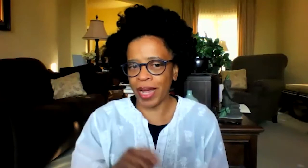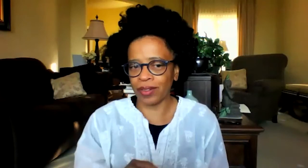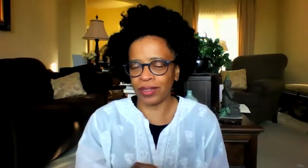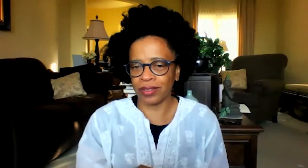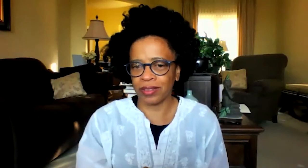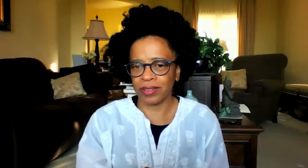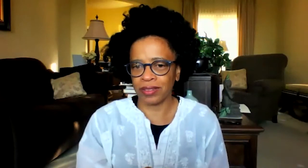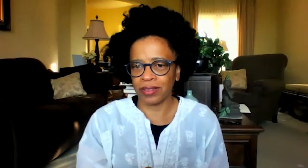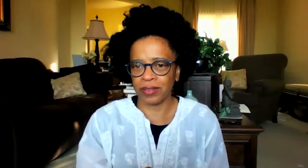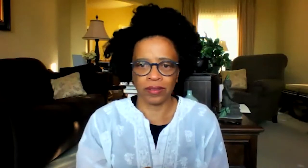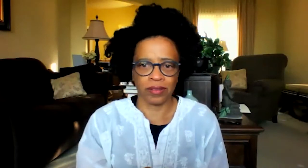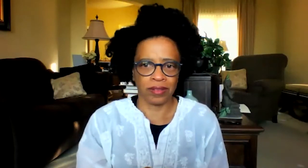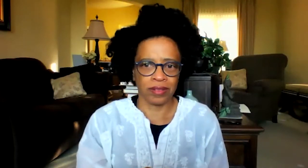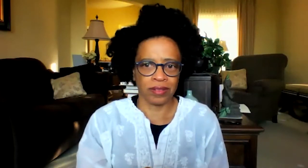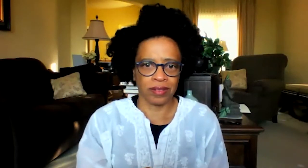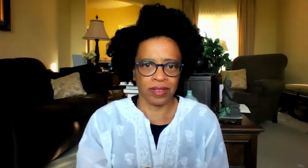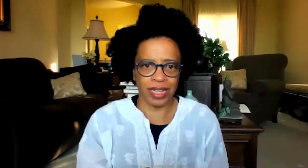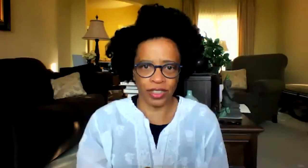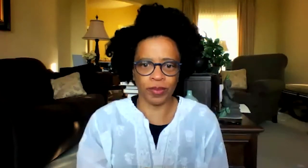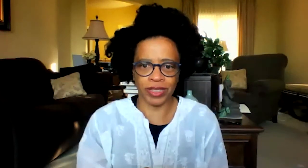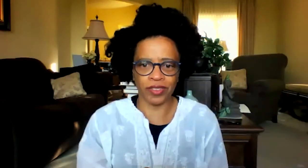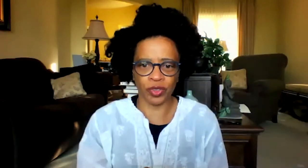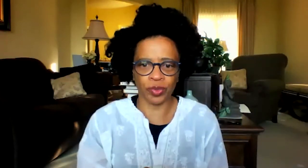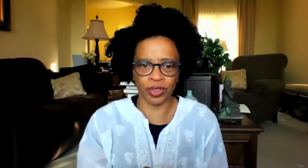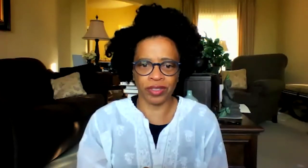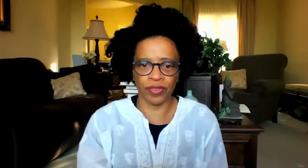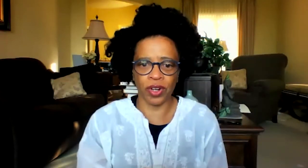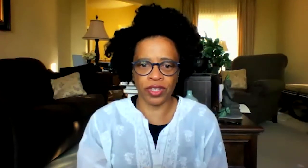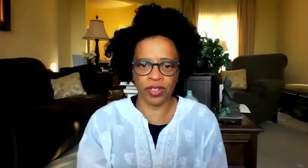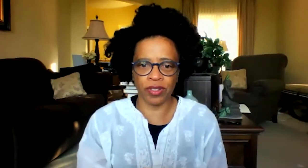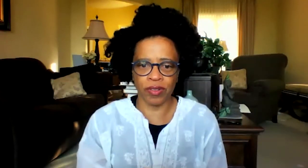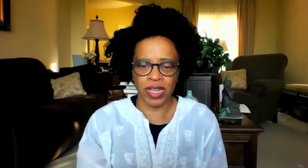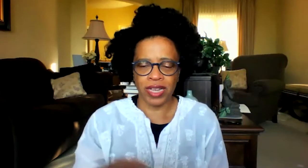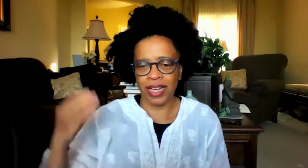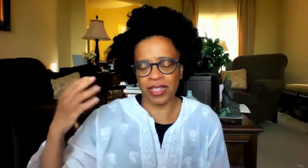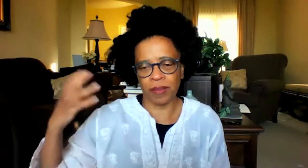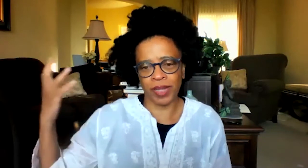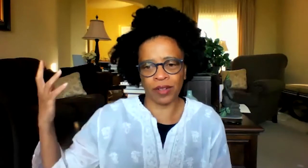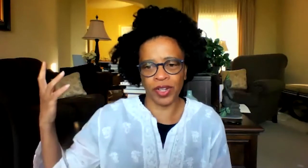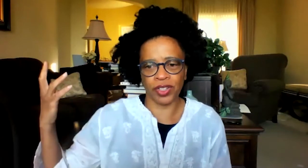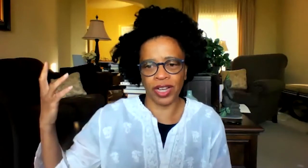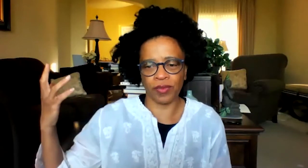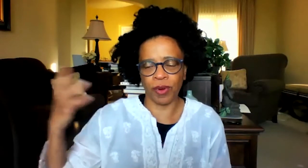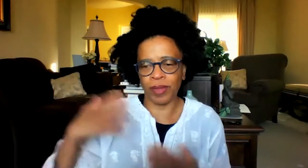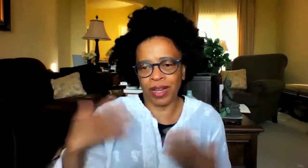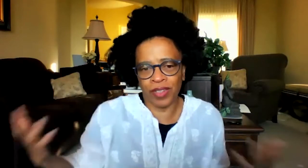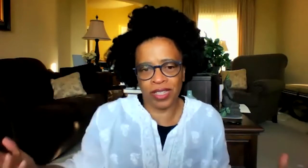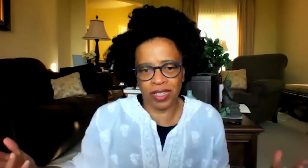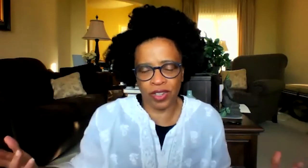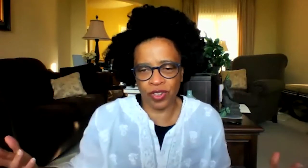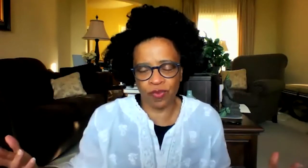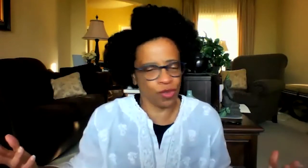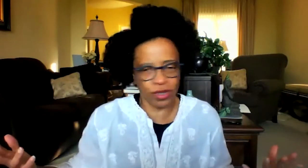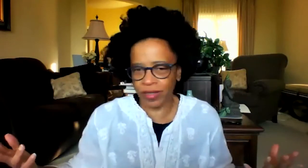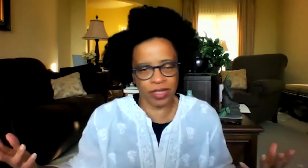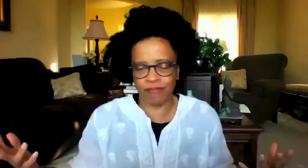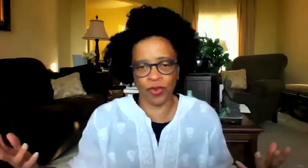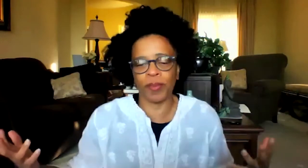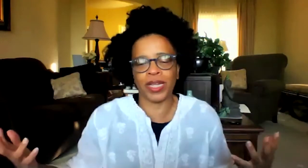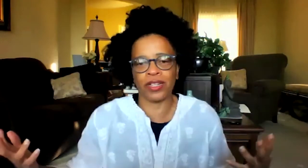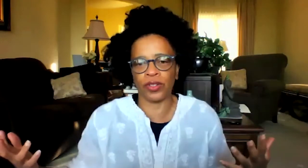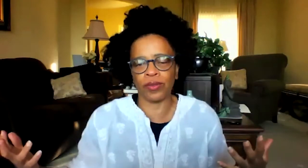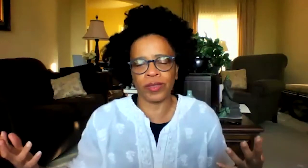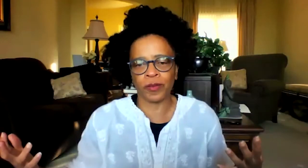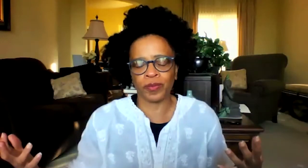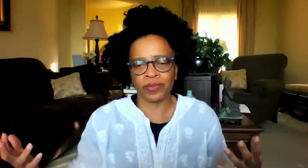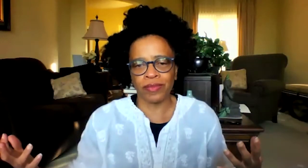Whatever our background, I do believe there's work for us to do. As a Black racialized woman, obviously there's work for